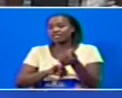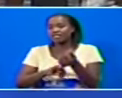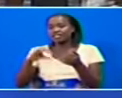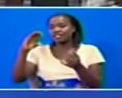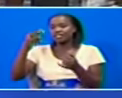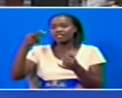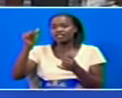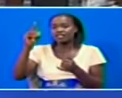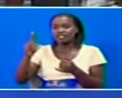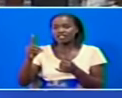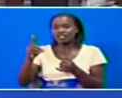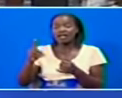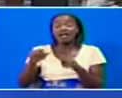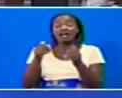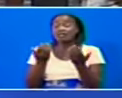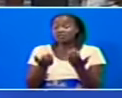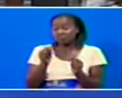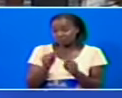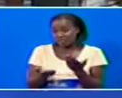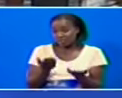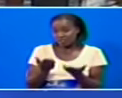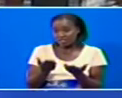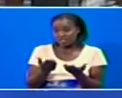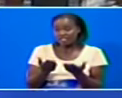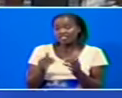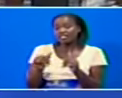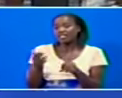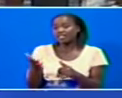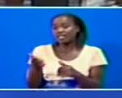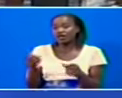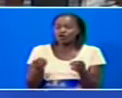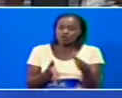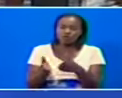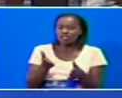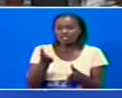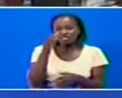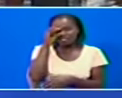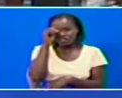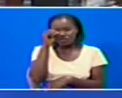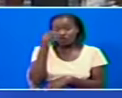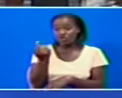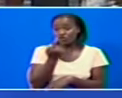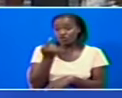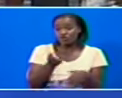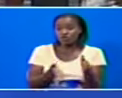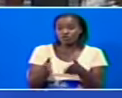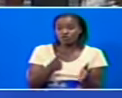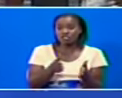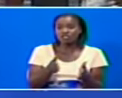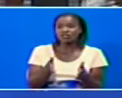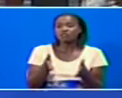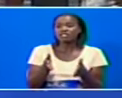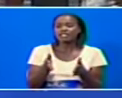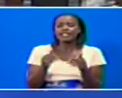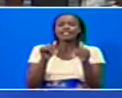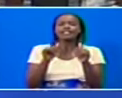and probably to invest in Senegal, right? He doesn't have that opportunity today. The only opportunity he actually has today is in the